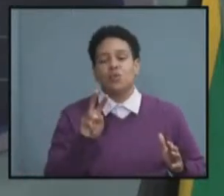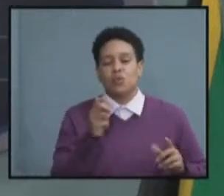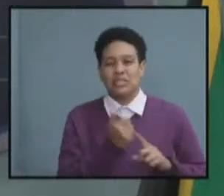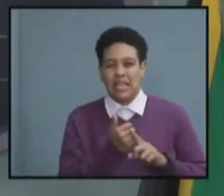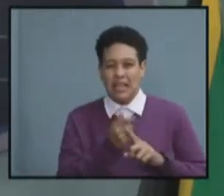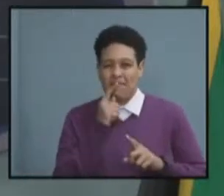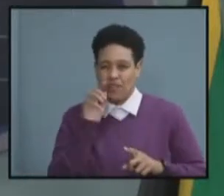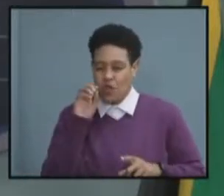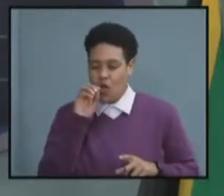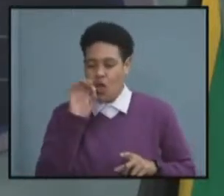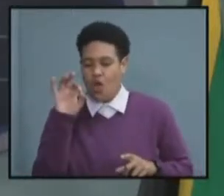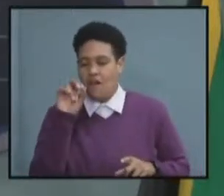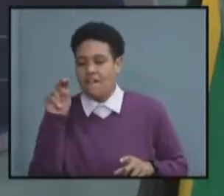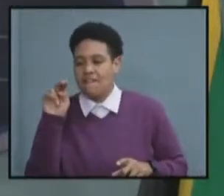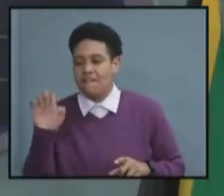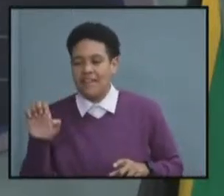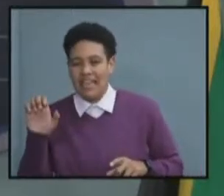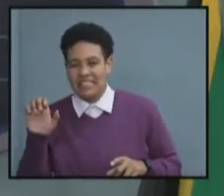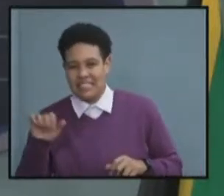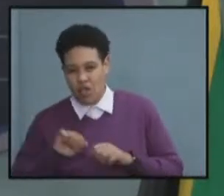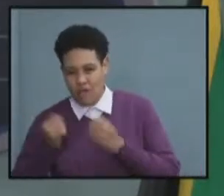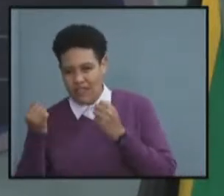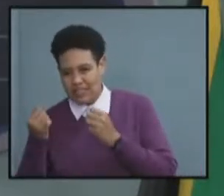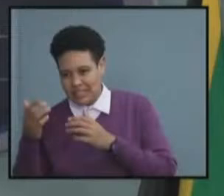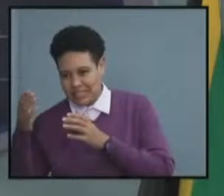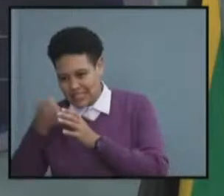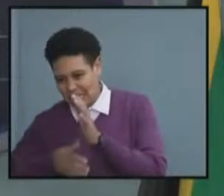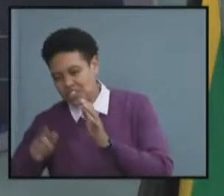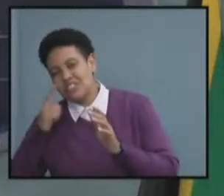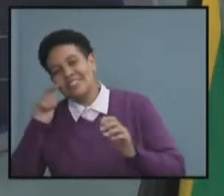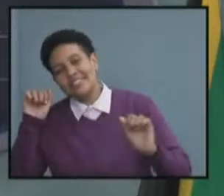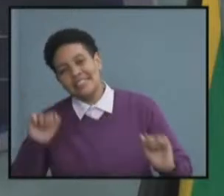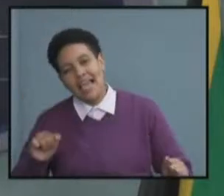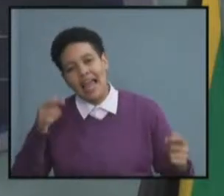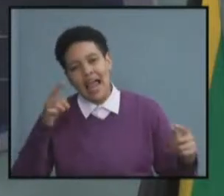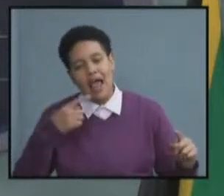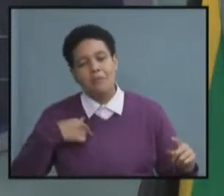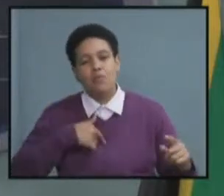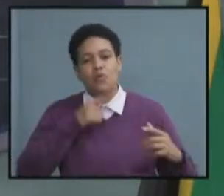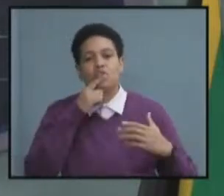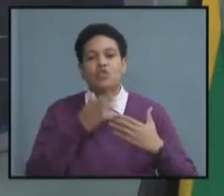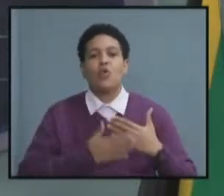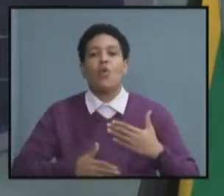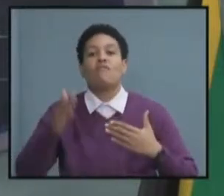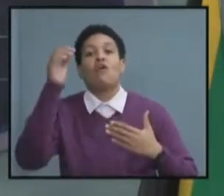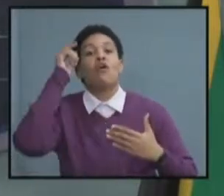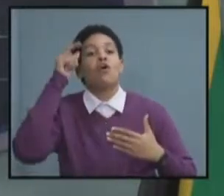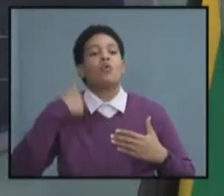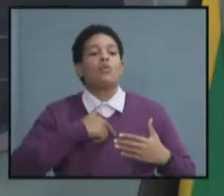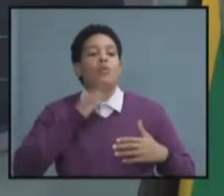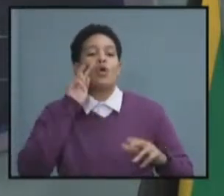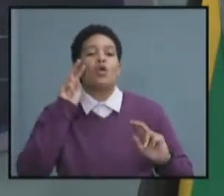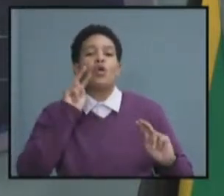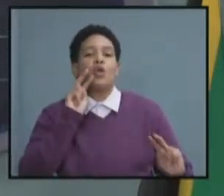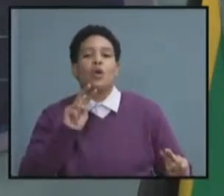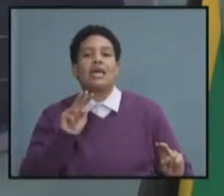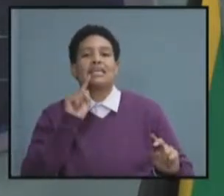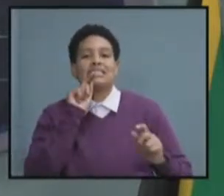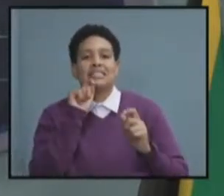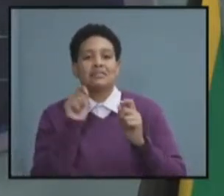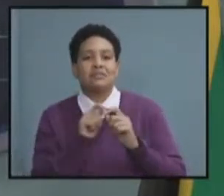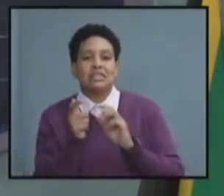is the offense-creating section, you would see that it can be done. As we go forward, however, we will be looking at